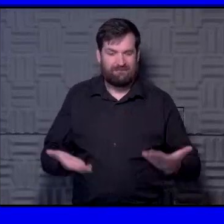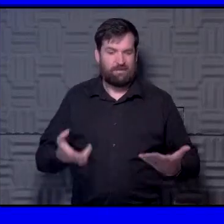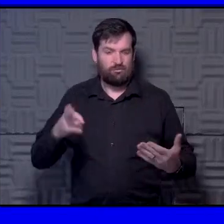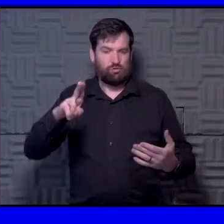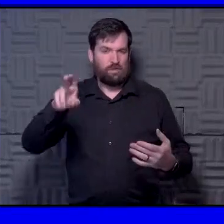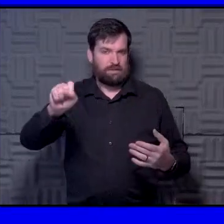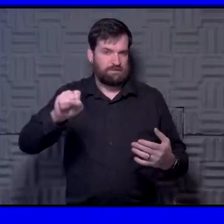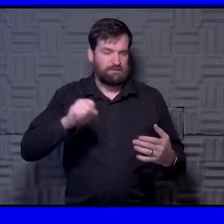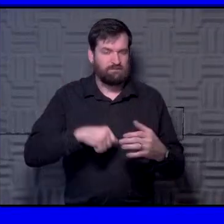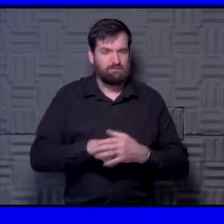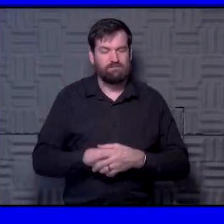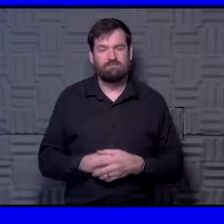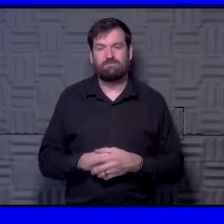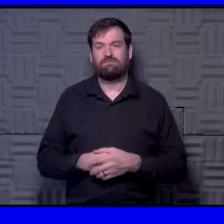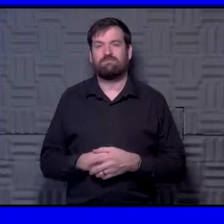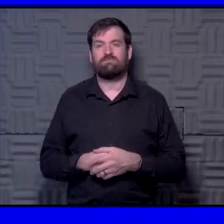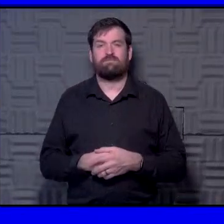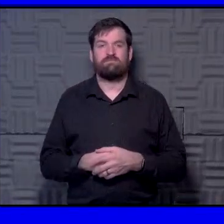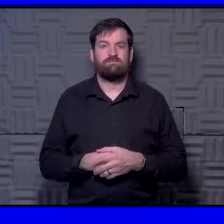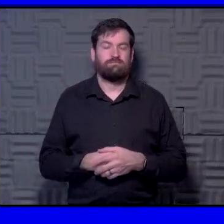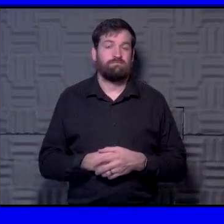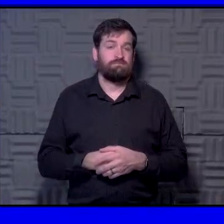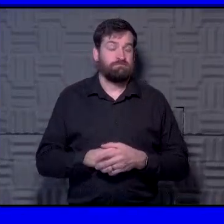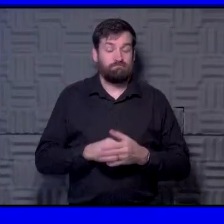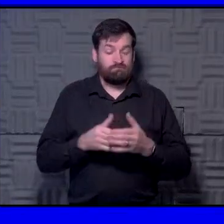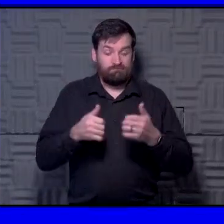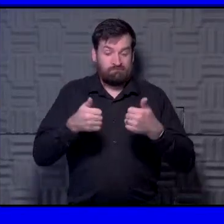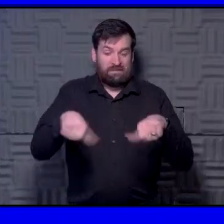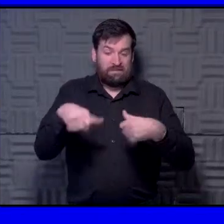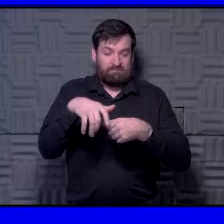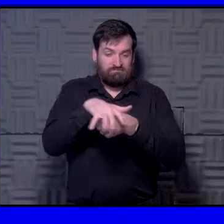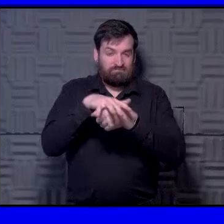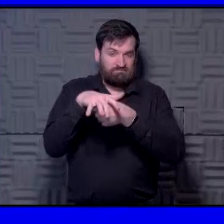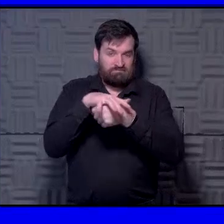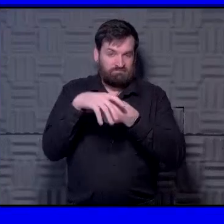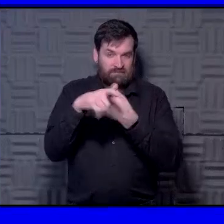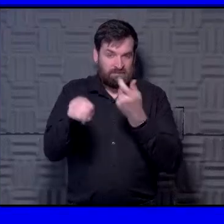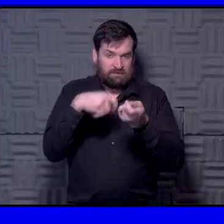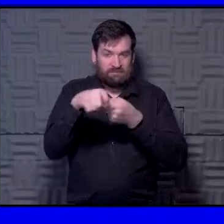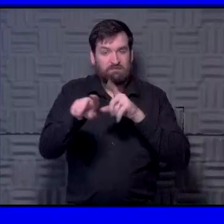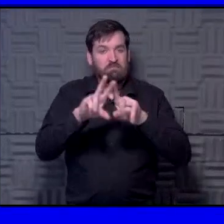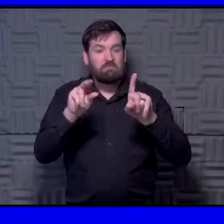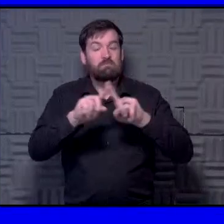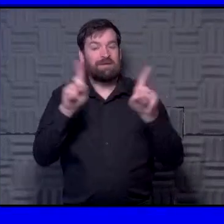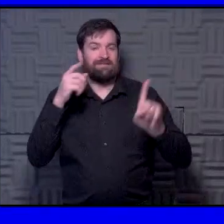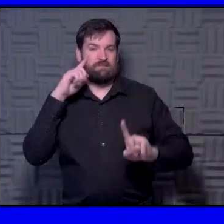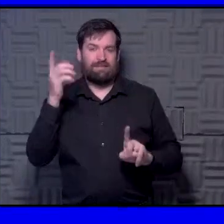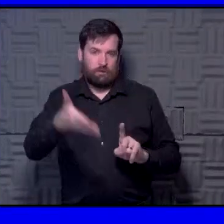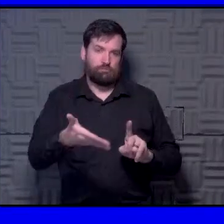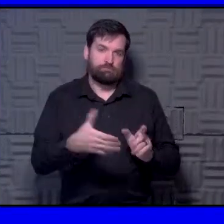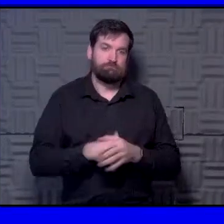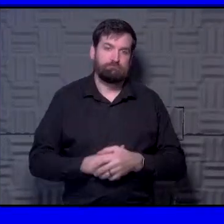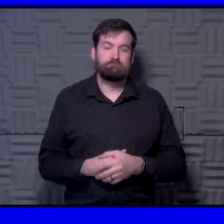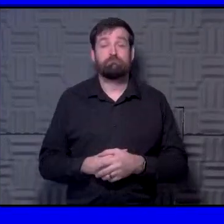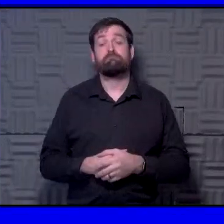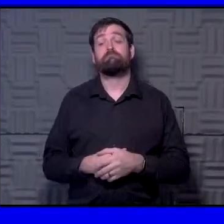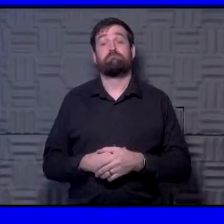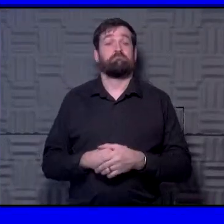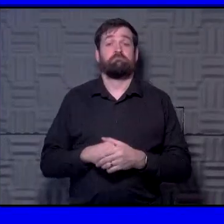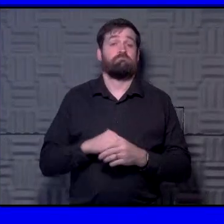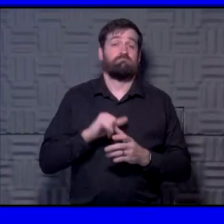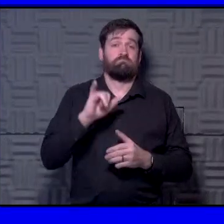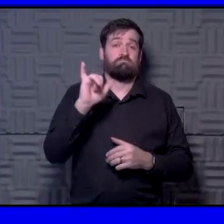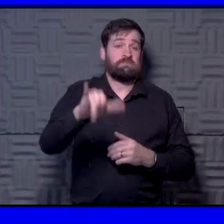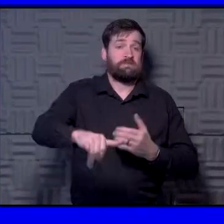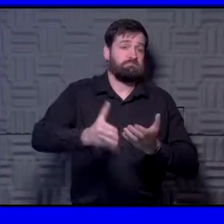United States in any specific local region. But we know it is there. But I think that just goes to